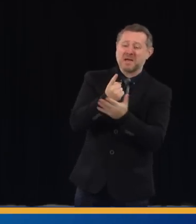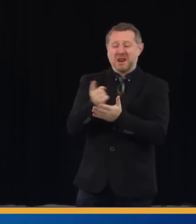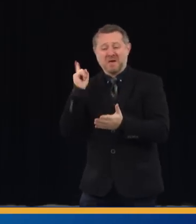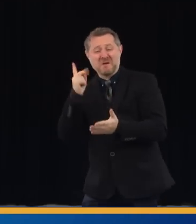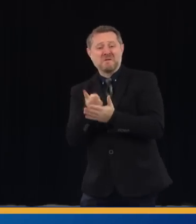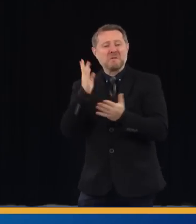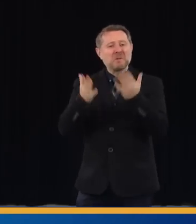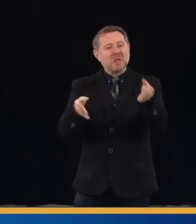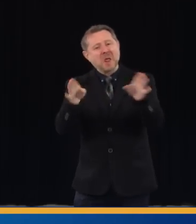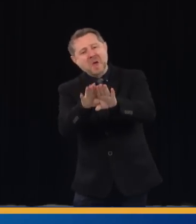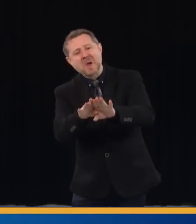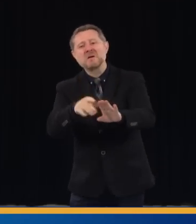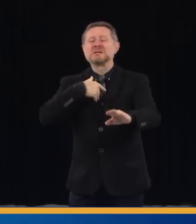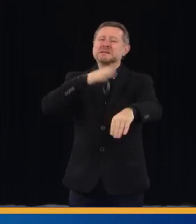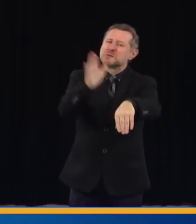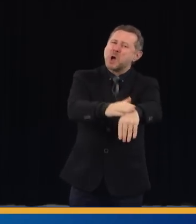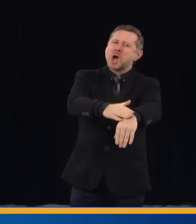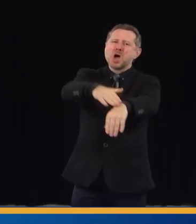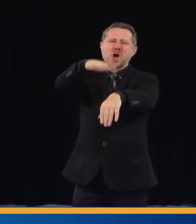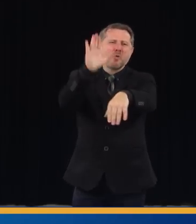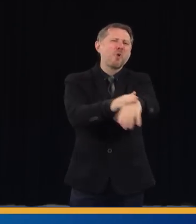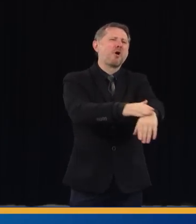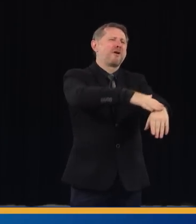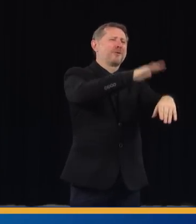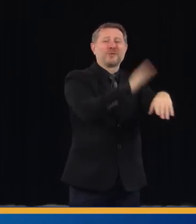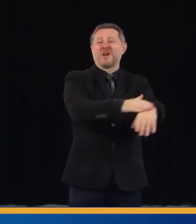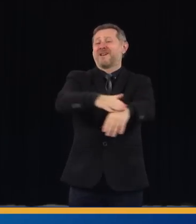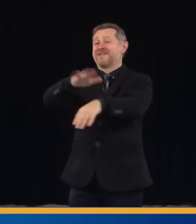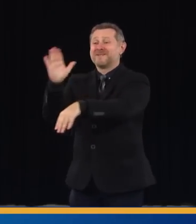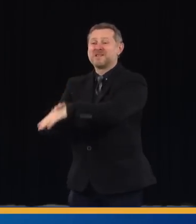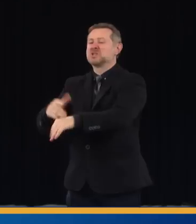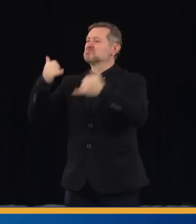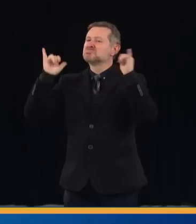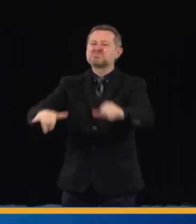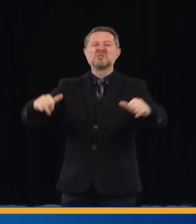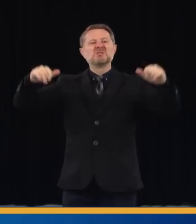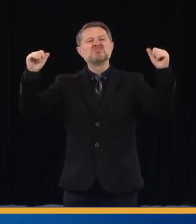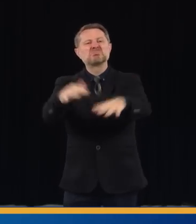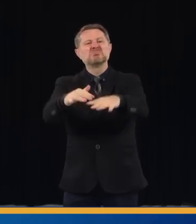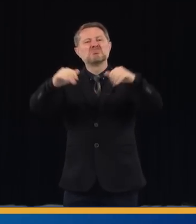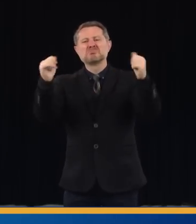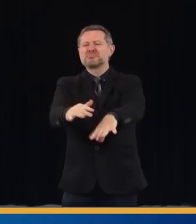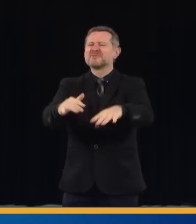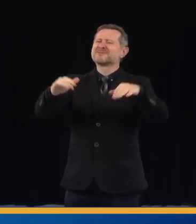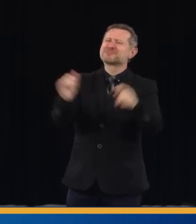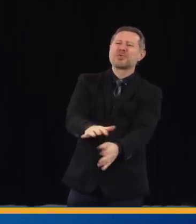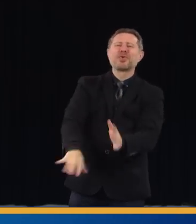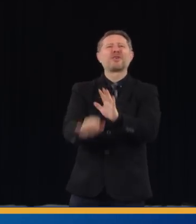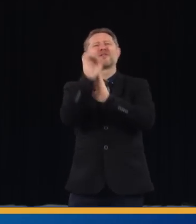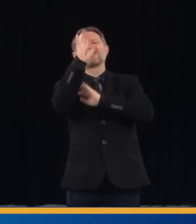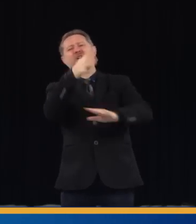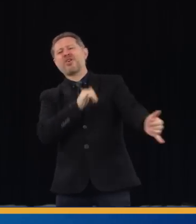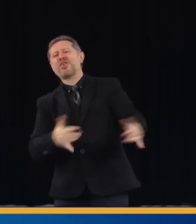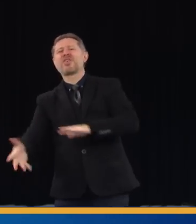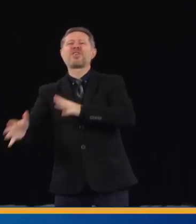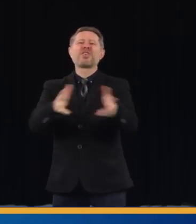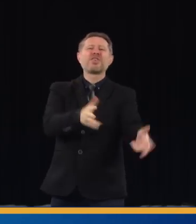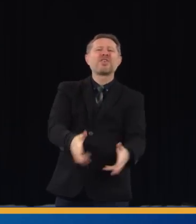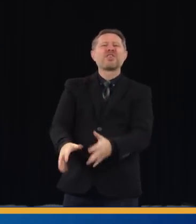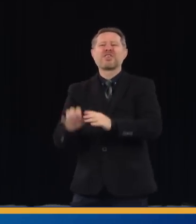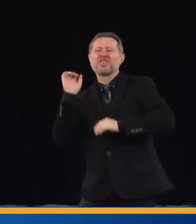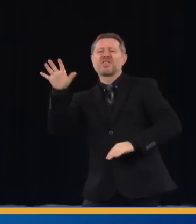didn't stop the density and the games in the playgrounds, you can't play basketball. You